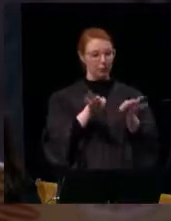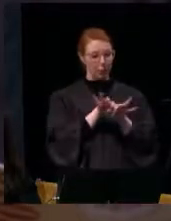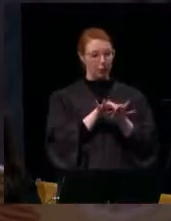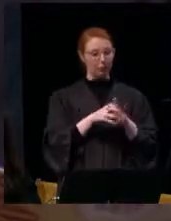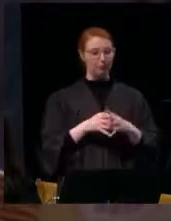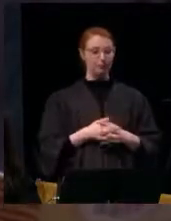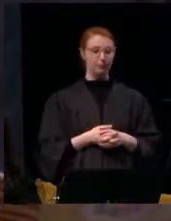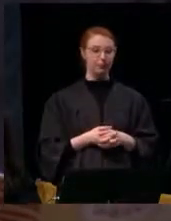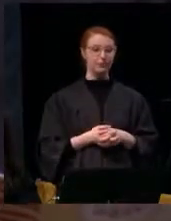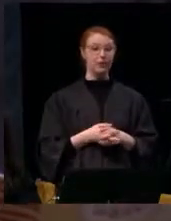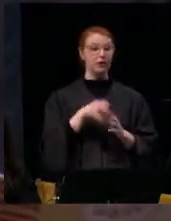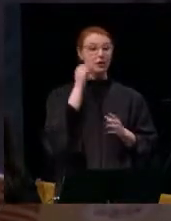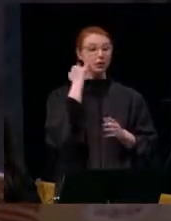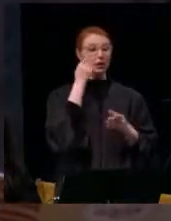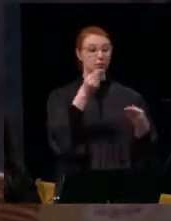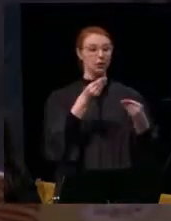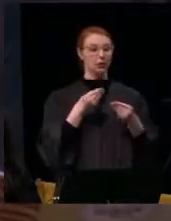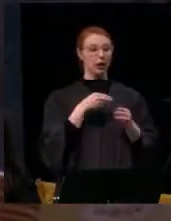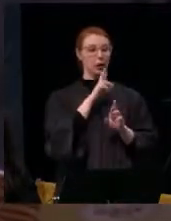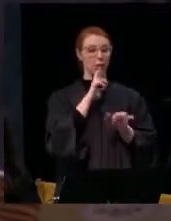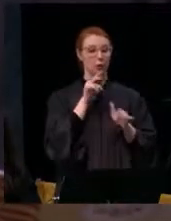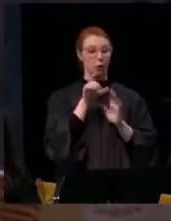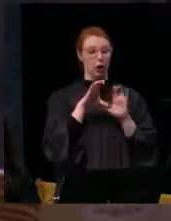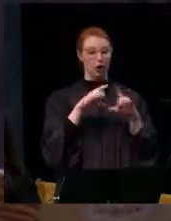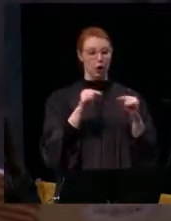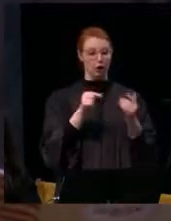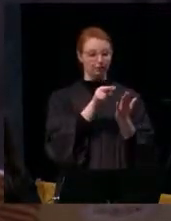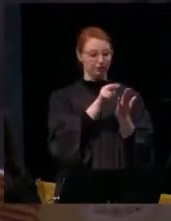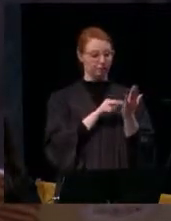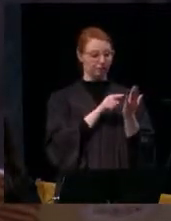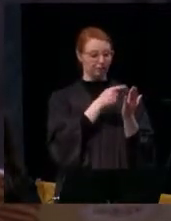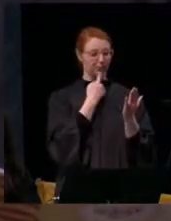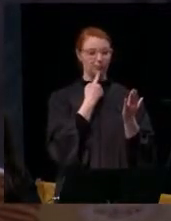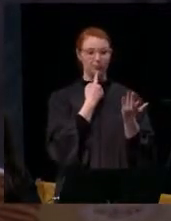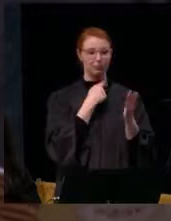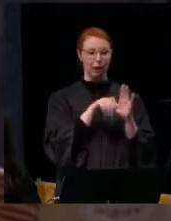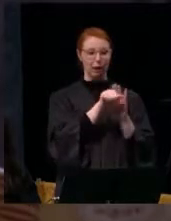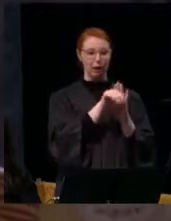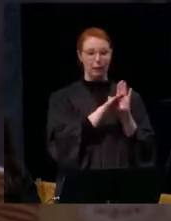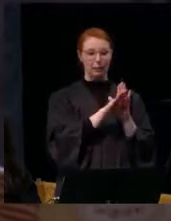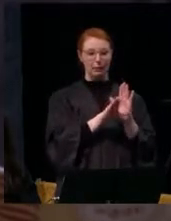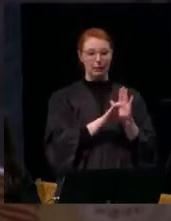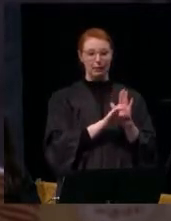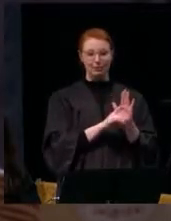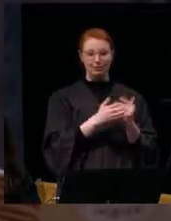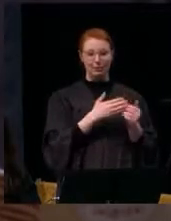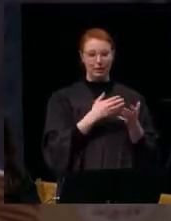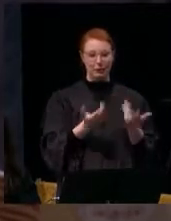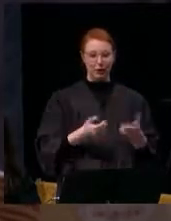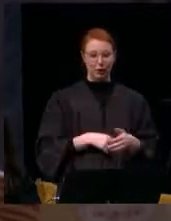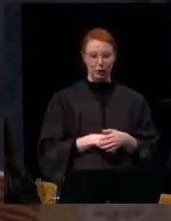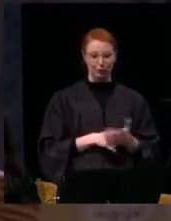So when you look at your report card, you can say it's just a letter. It doesn't